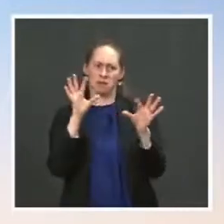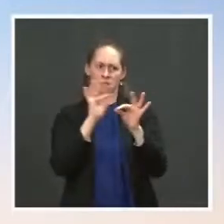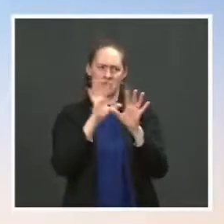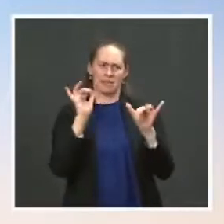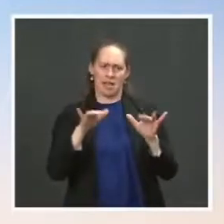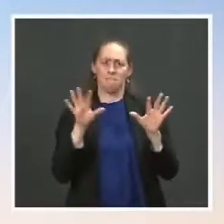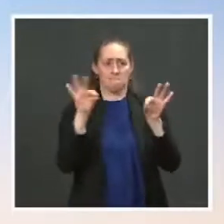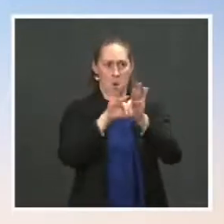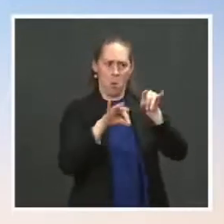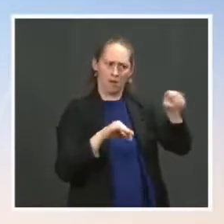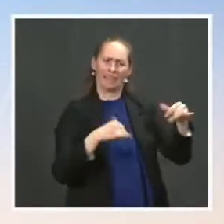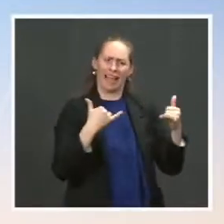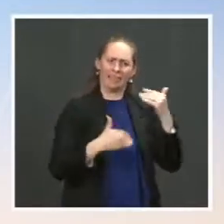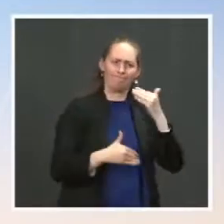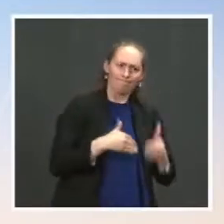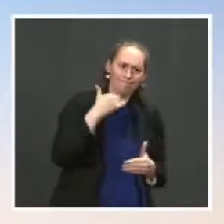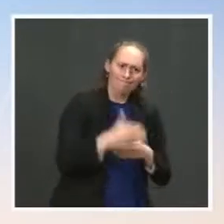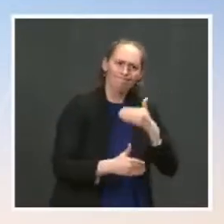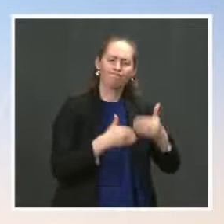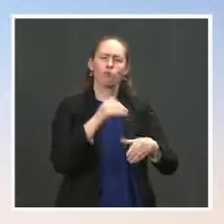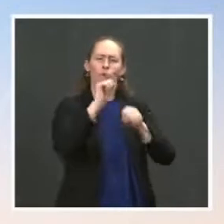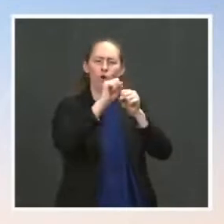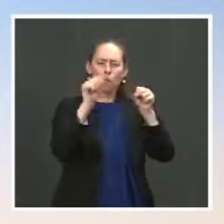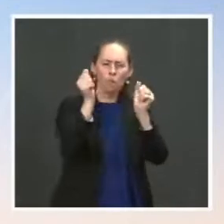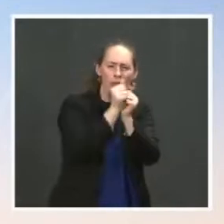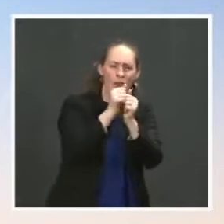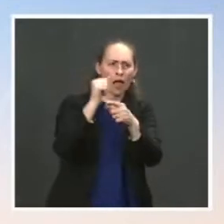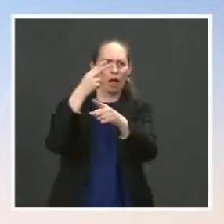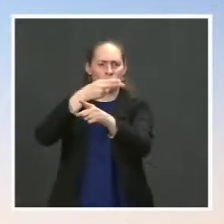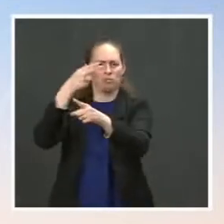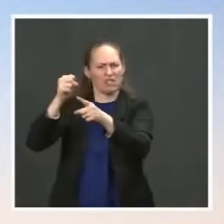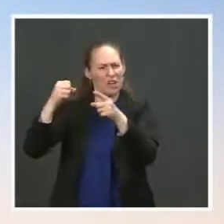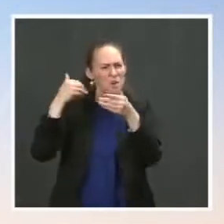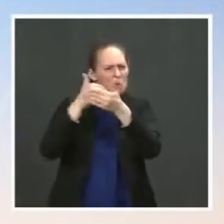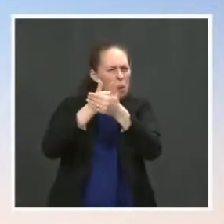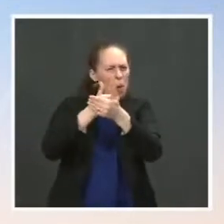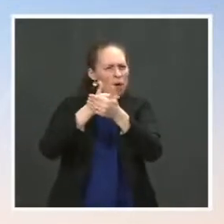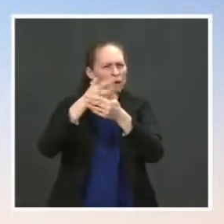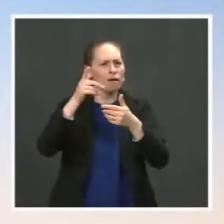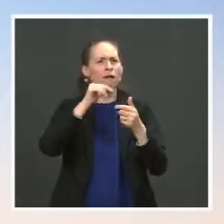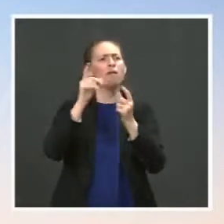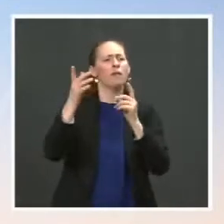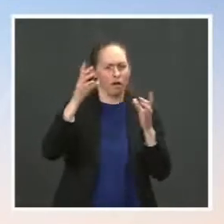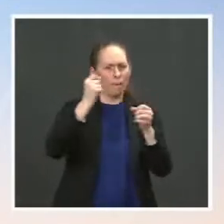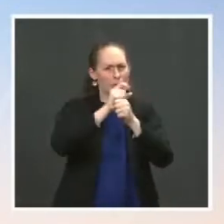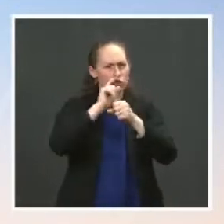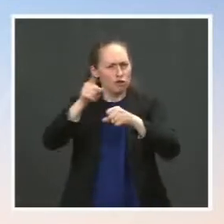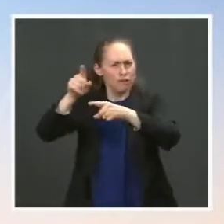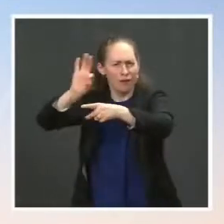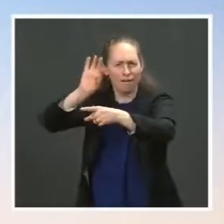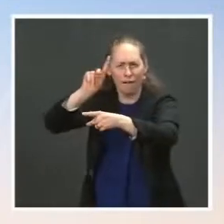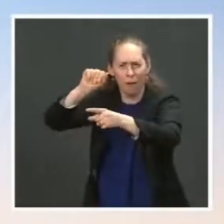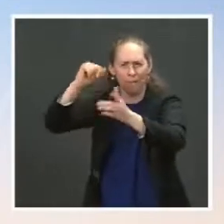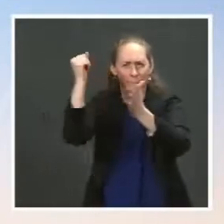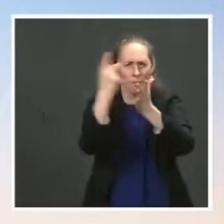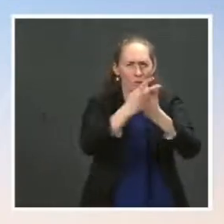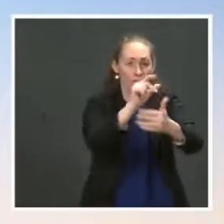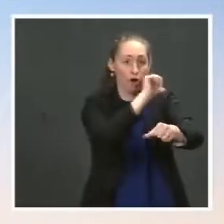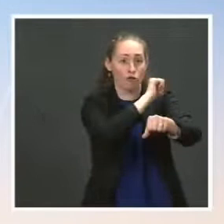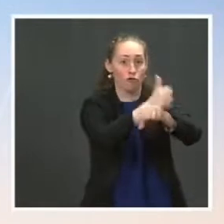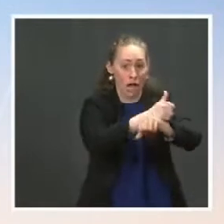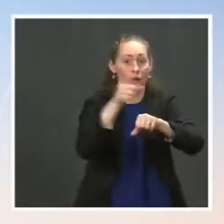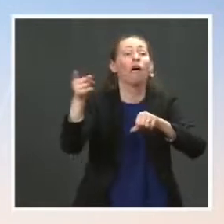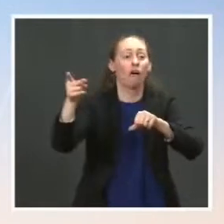they've worked closely with HHS to work toward FDA approval. That's obviously up to the FDA for the emergent facility, which